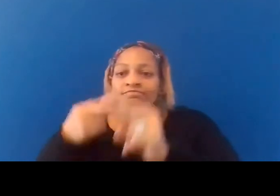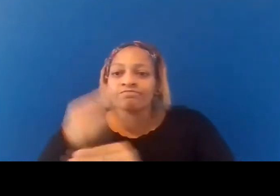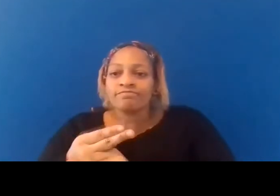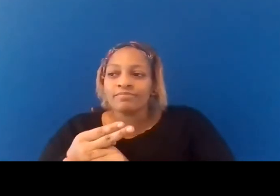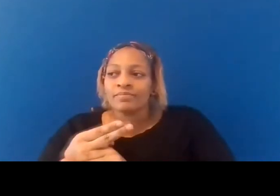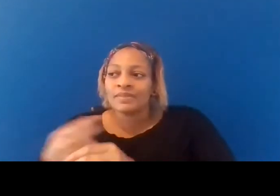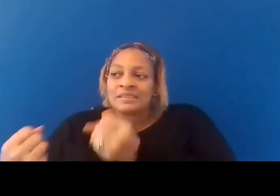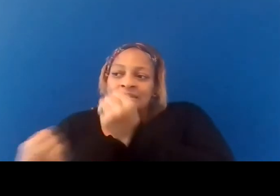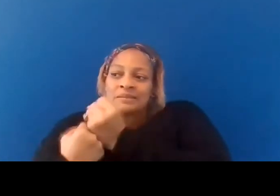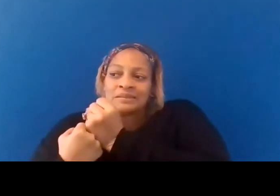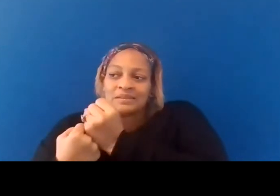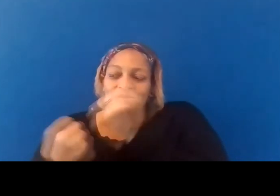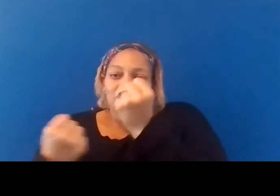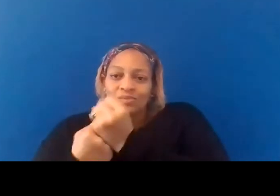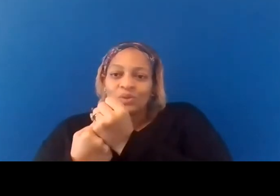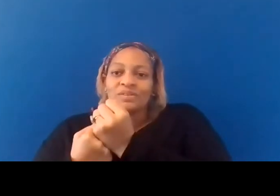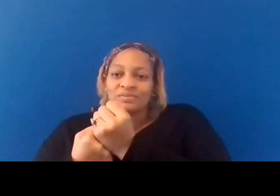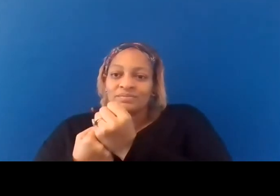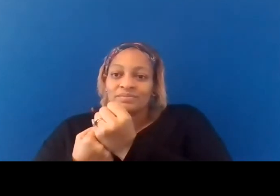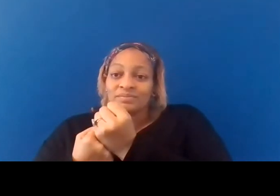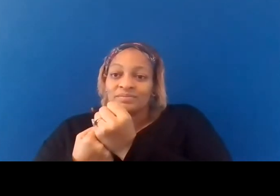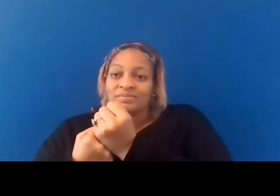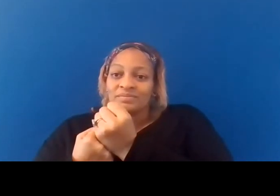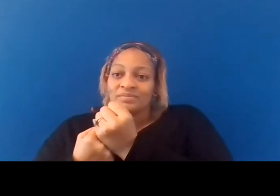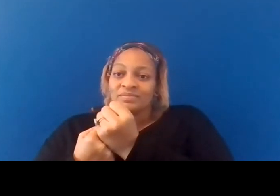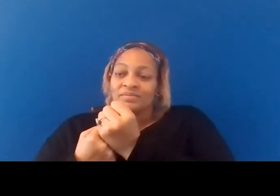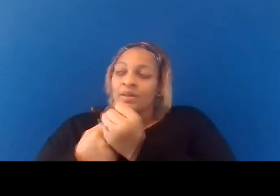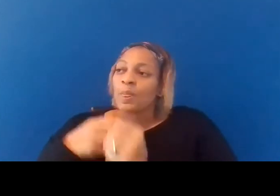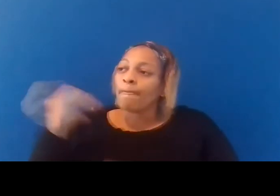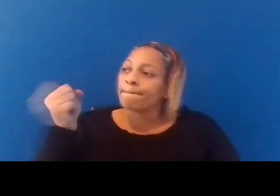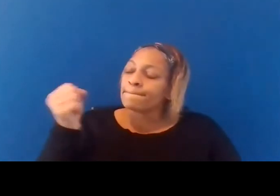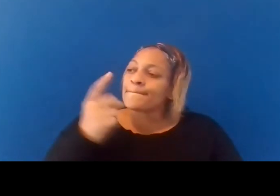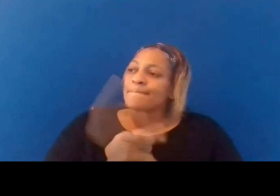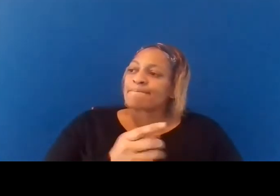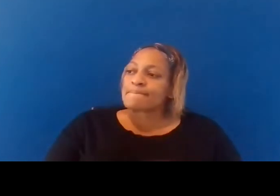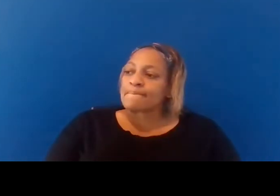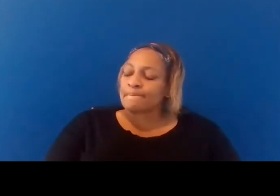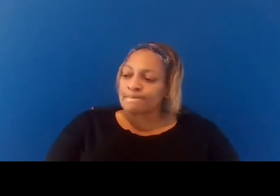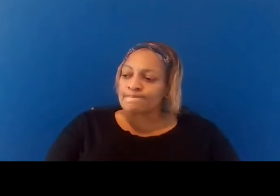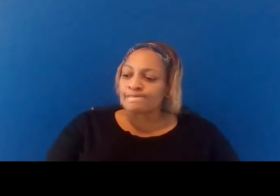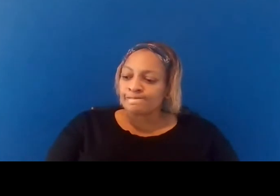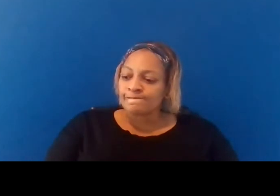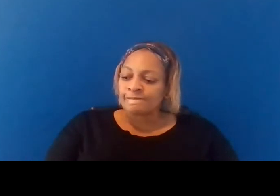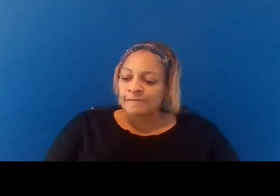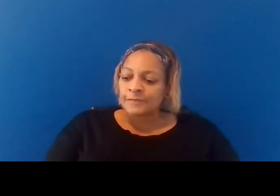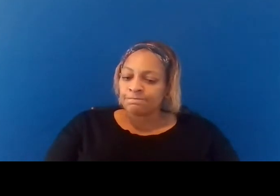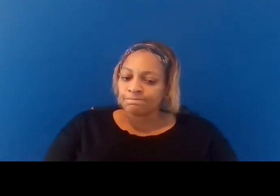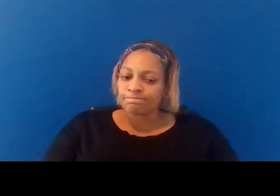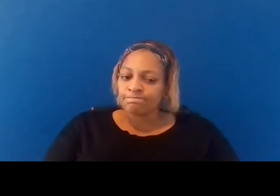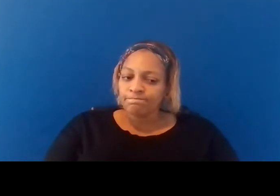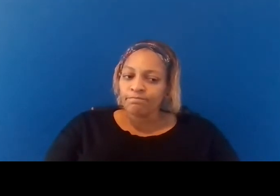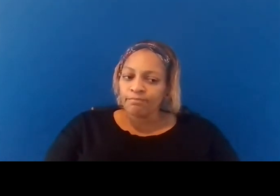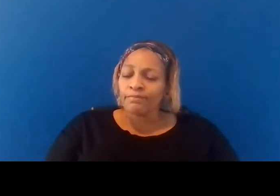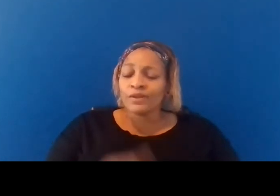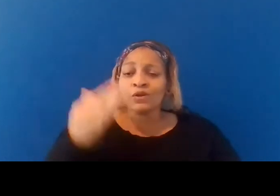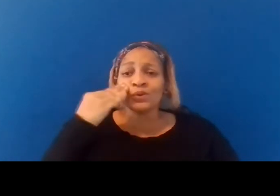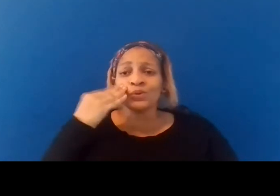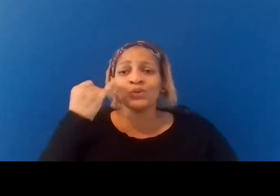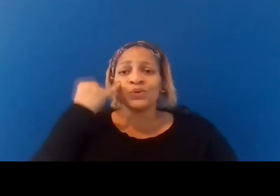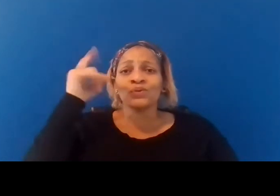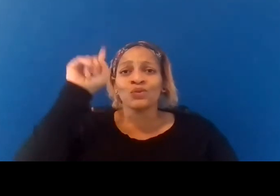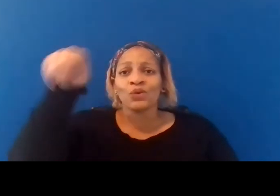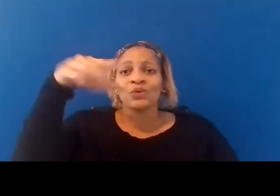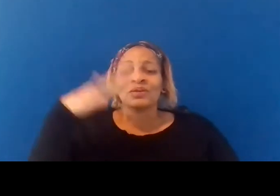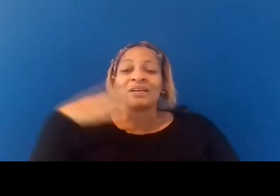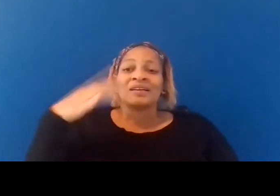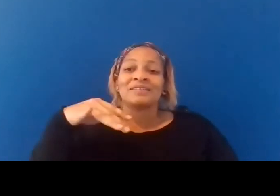me, right? It's almost like the idea of, you know, you go out on the playground because the bully is